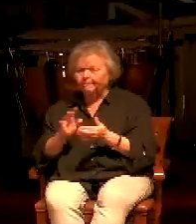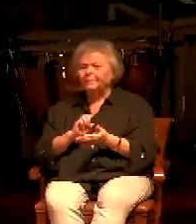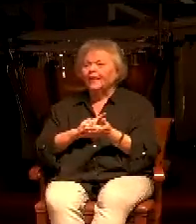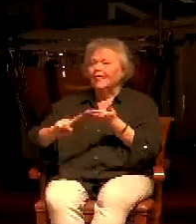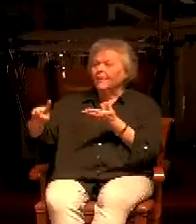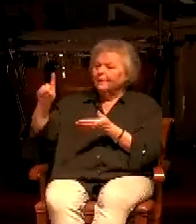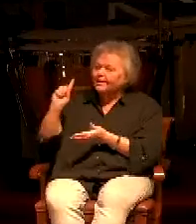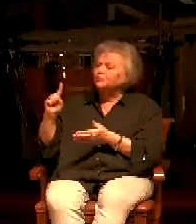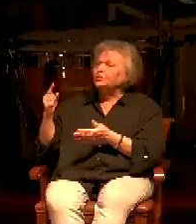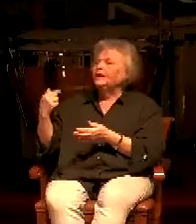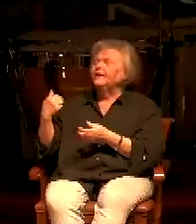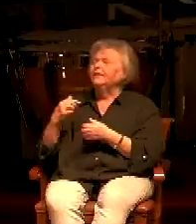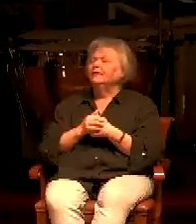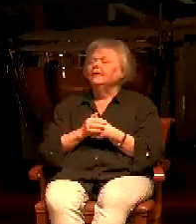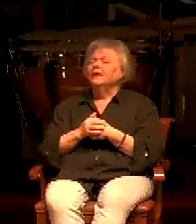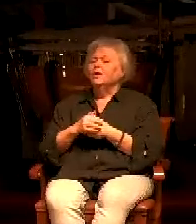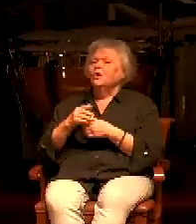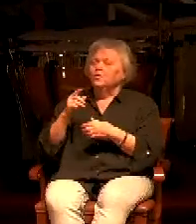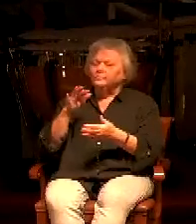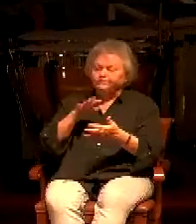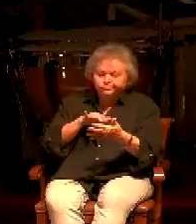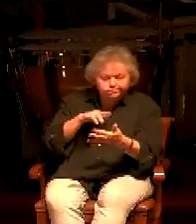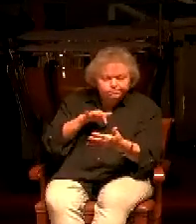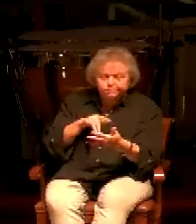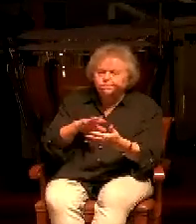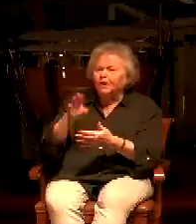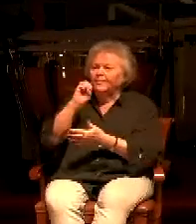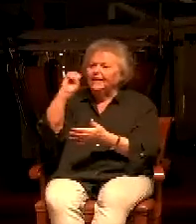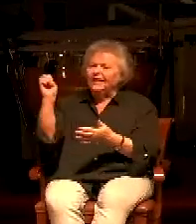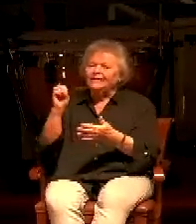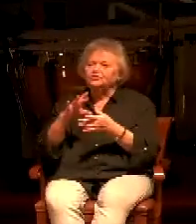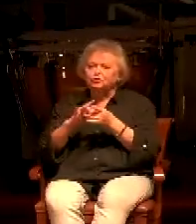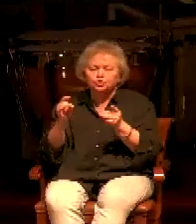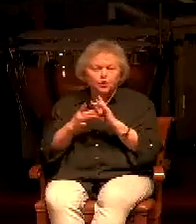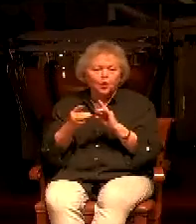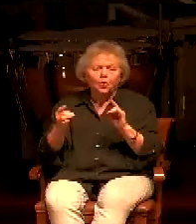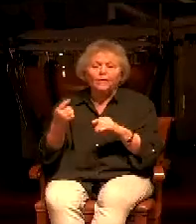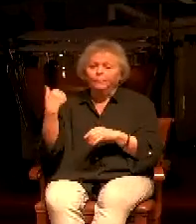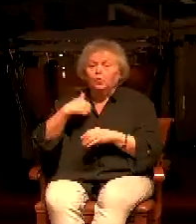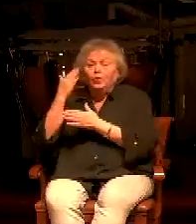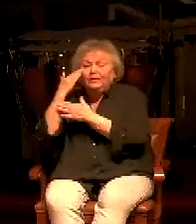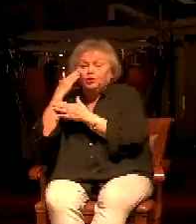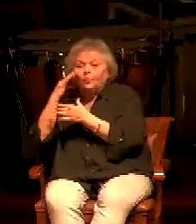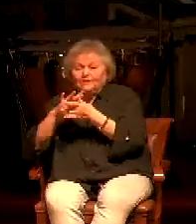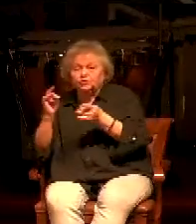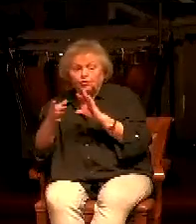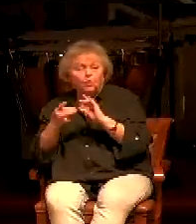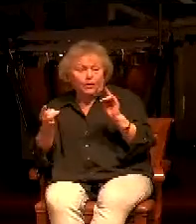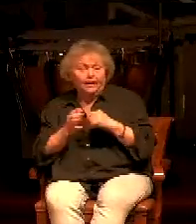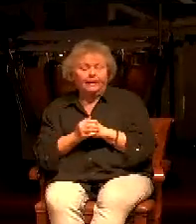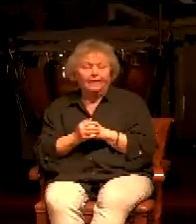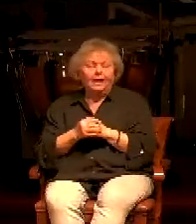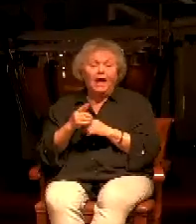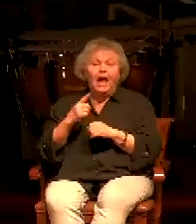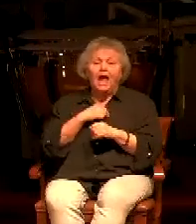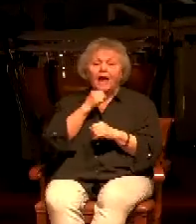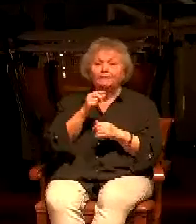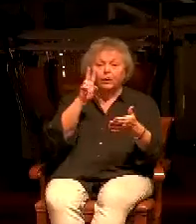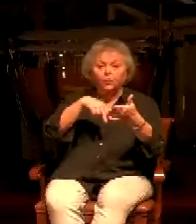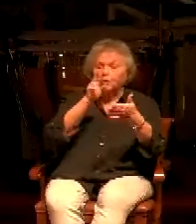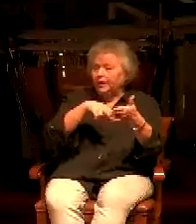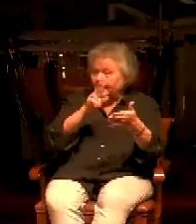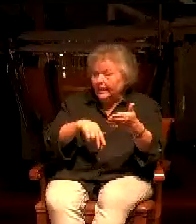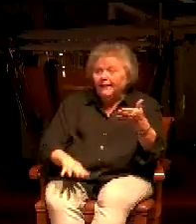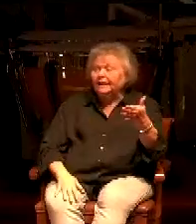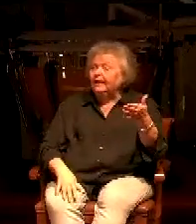we study the Easter story, we should be aware that we know this story. I'm not going to read a text today that's going